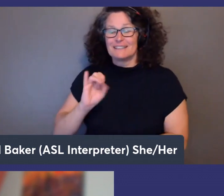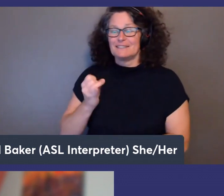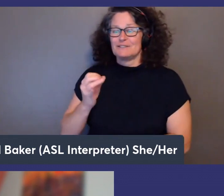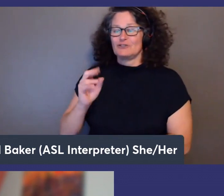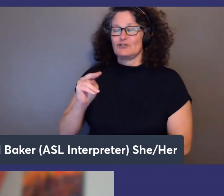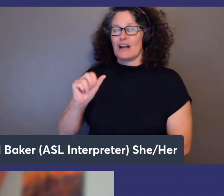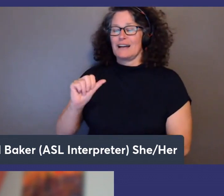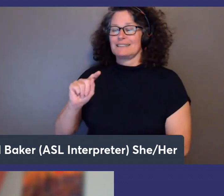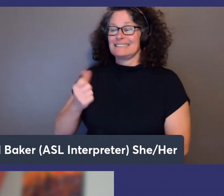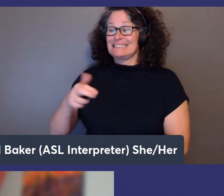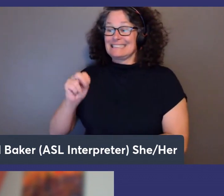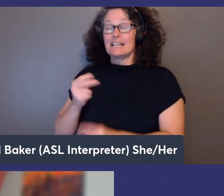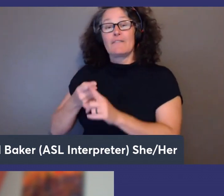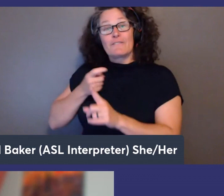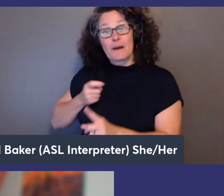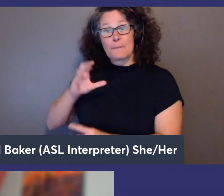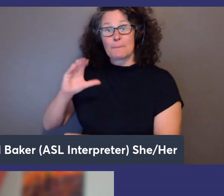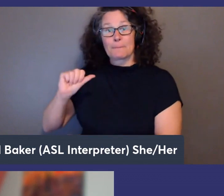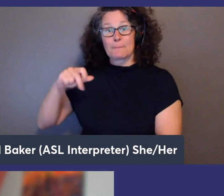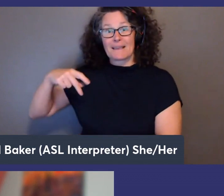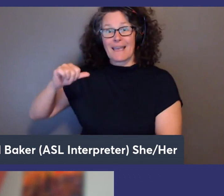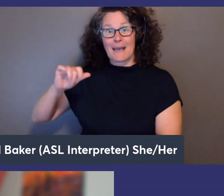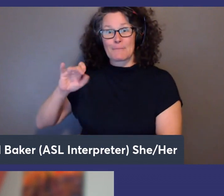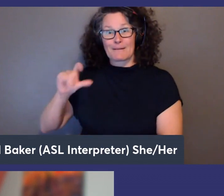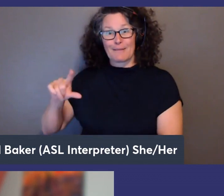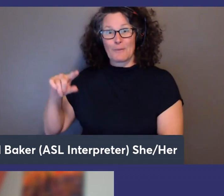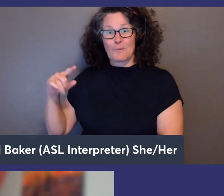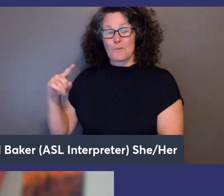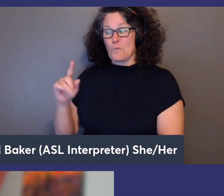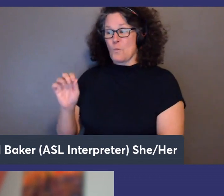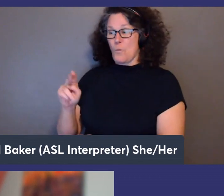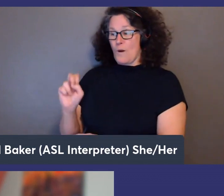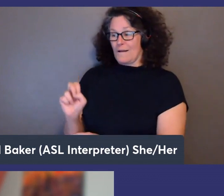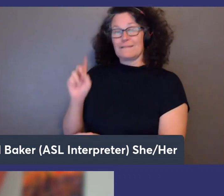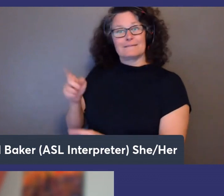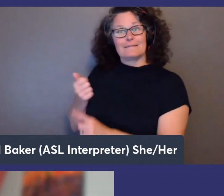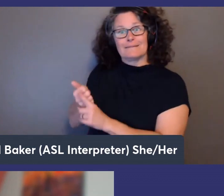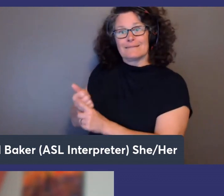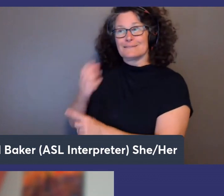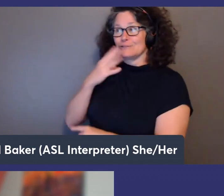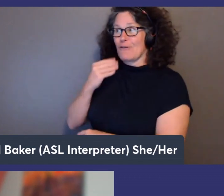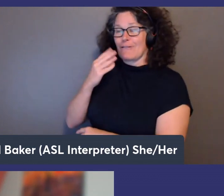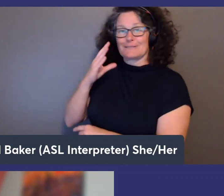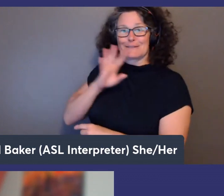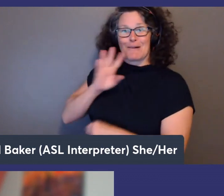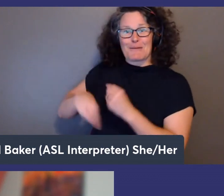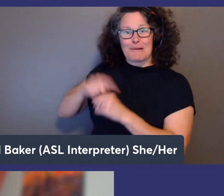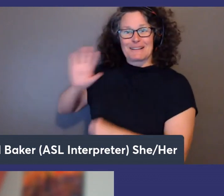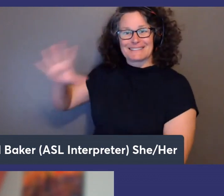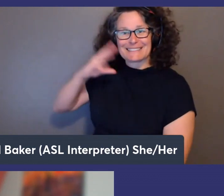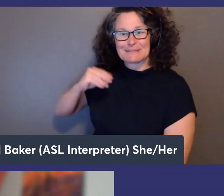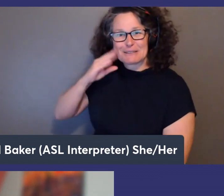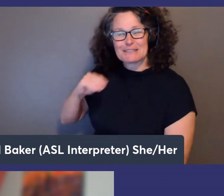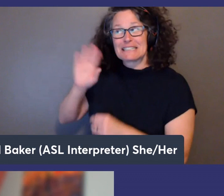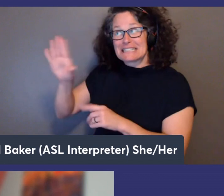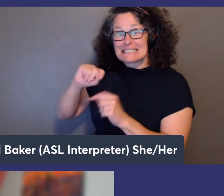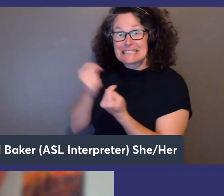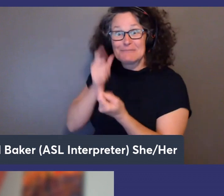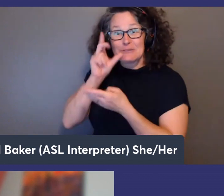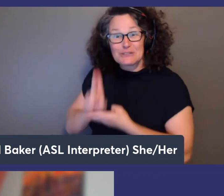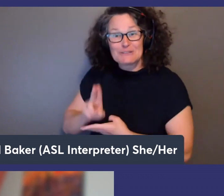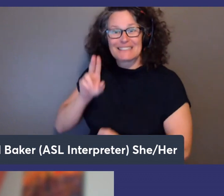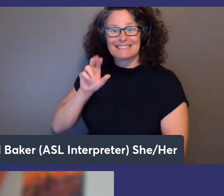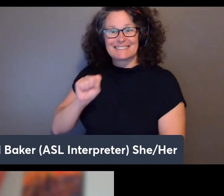Capital One, who's also going to talk about his experience of his team using CloudFormation StackSets. So let's have him